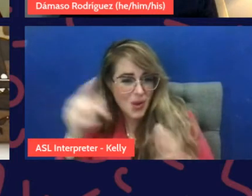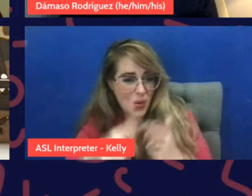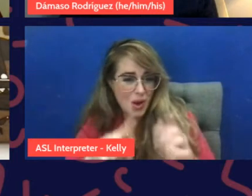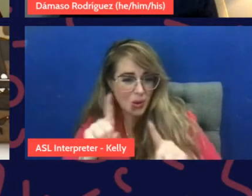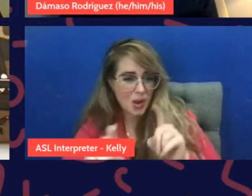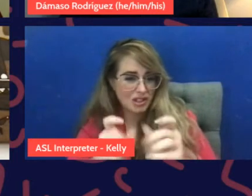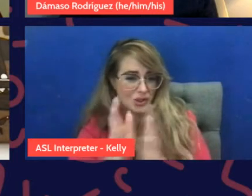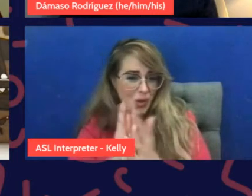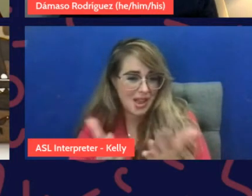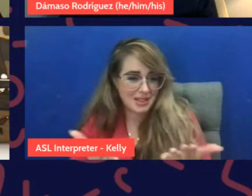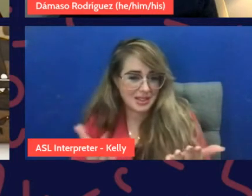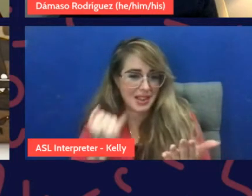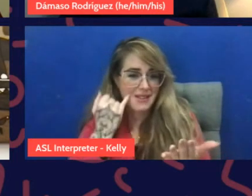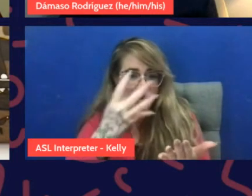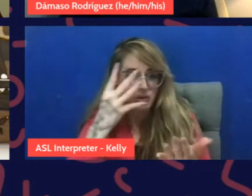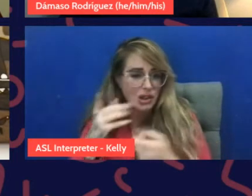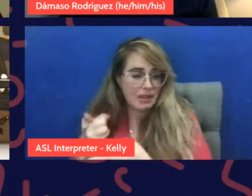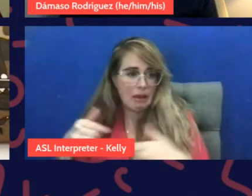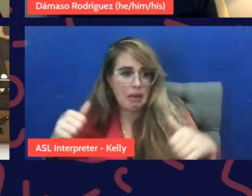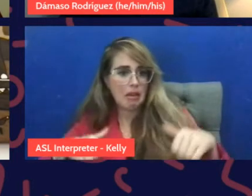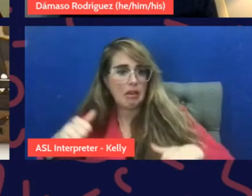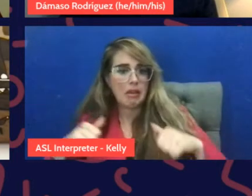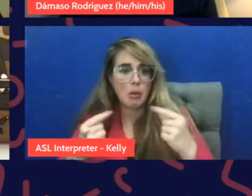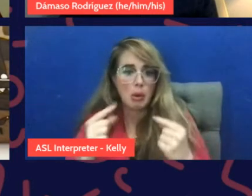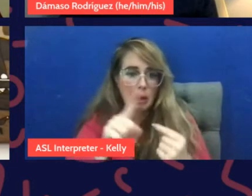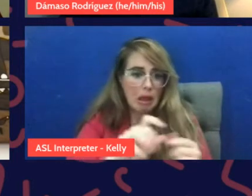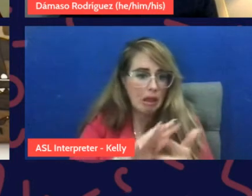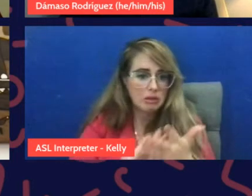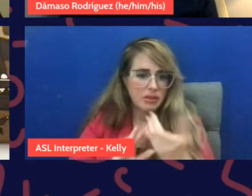ask if you're an immigrant.